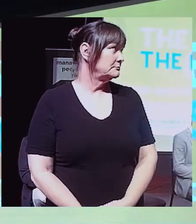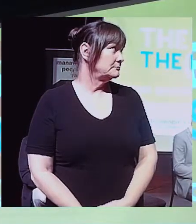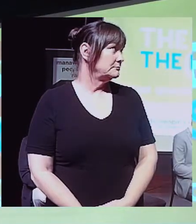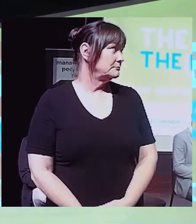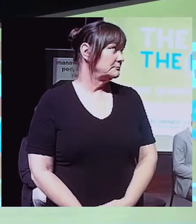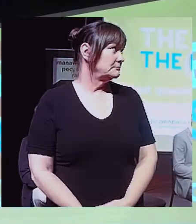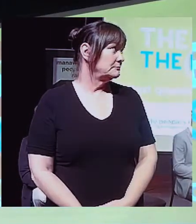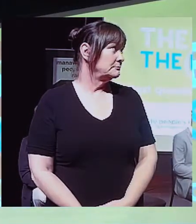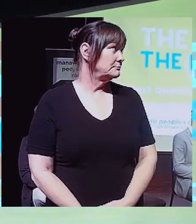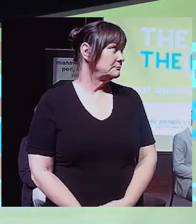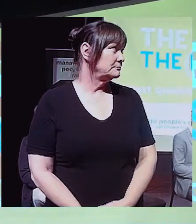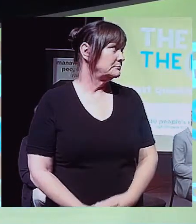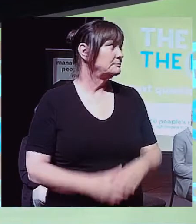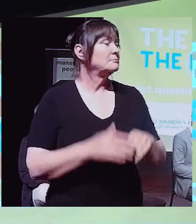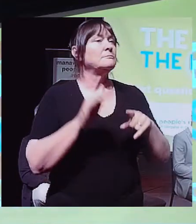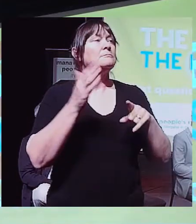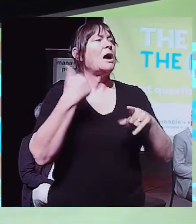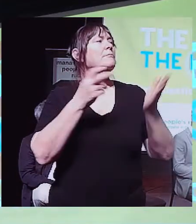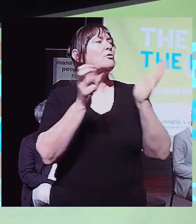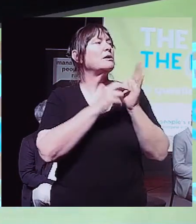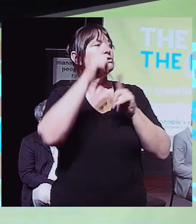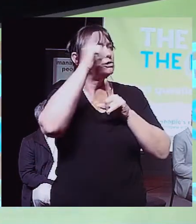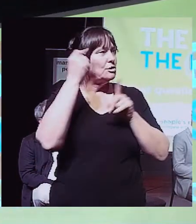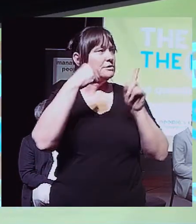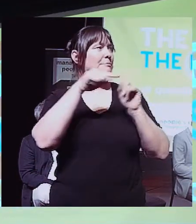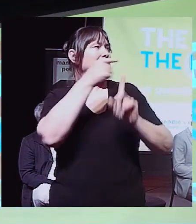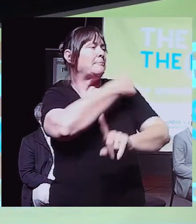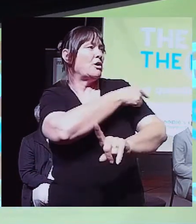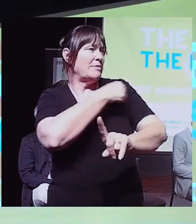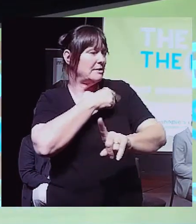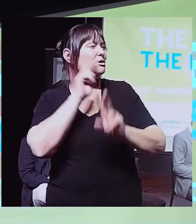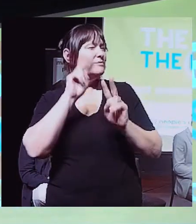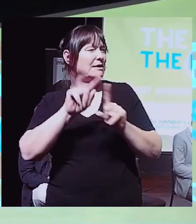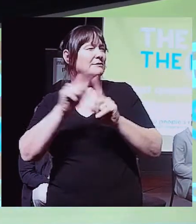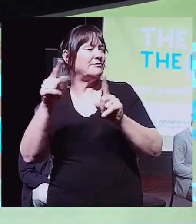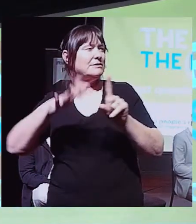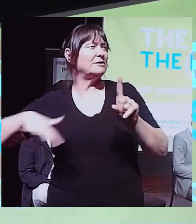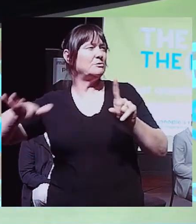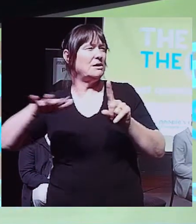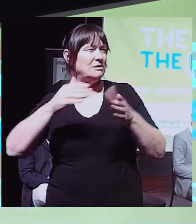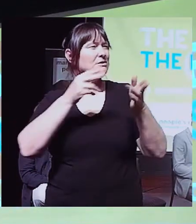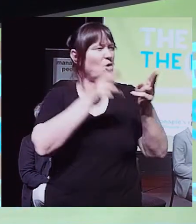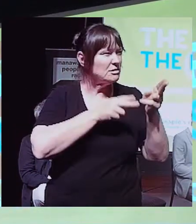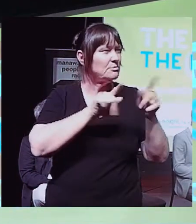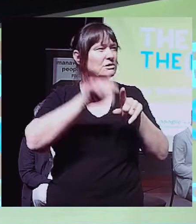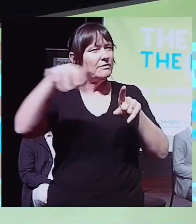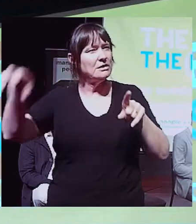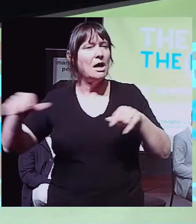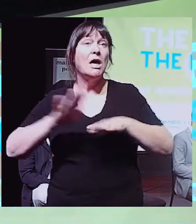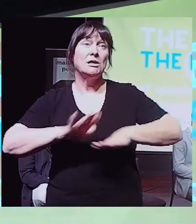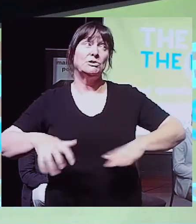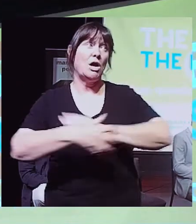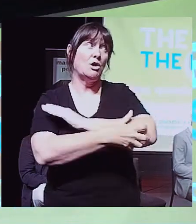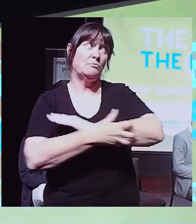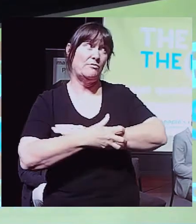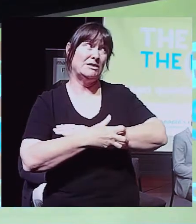I'm a registered nurse and a paramedic, so I've seen quite a few things in and out of the hospitals, in and out of the various organisations I've worked with. Child poverty, as discussed